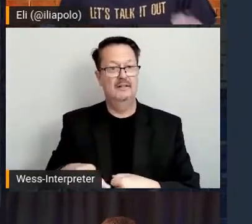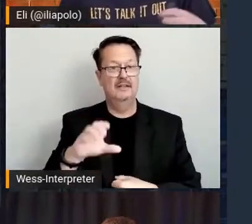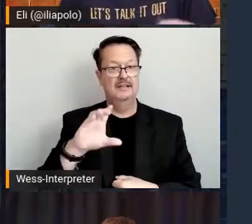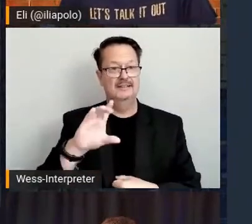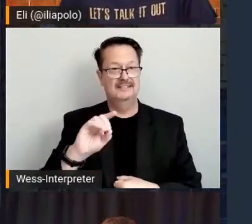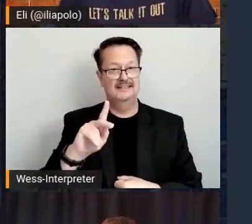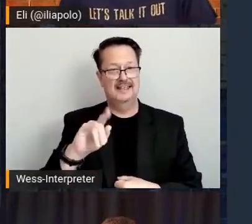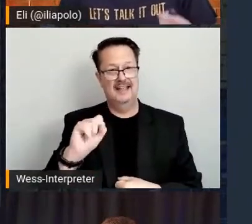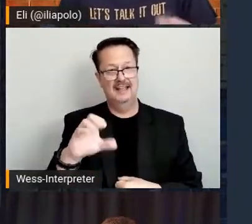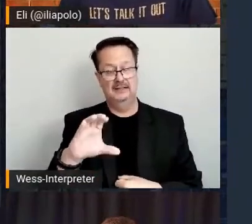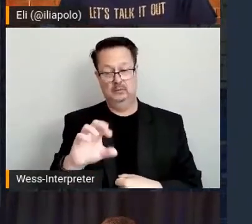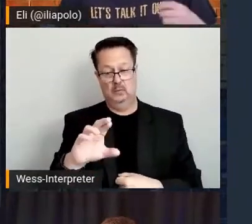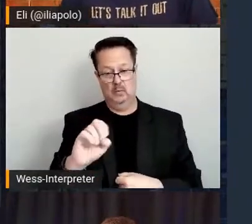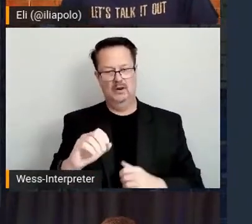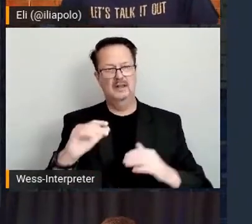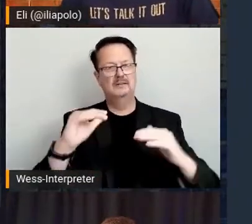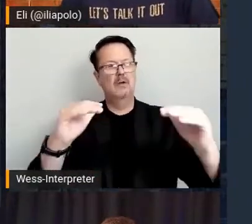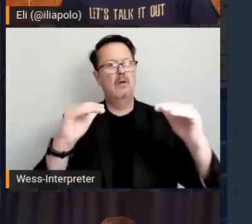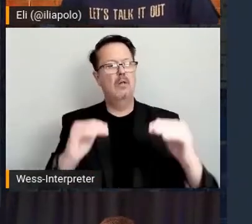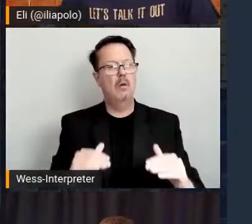and actually